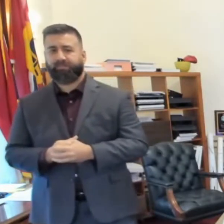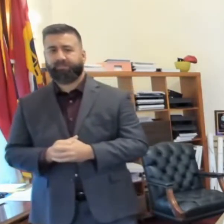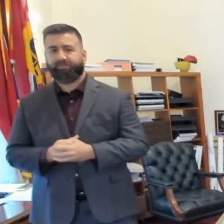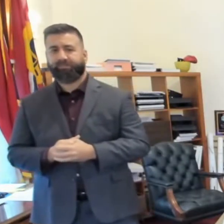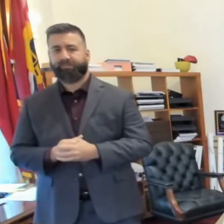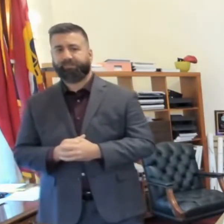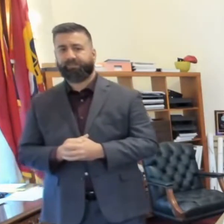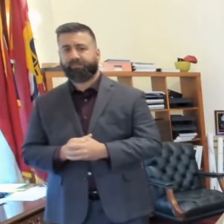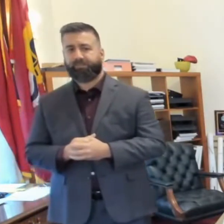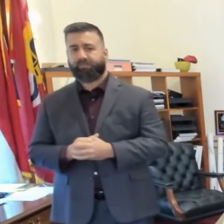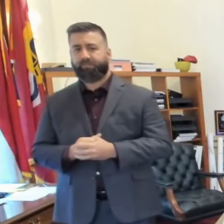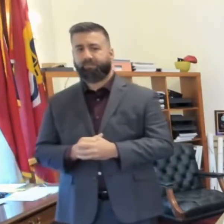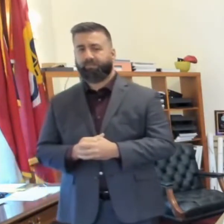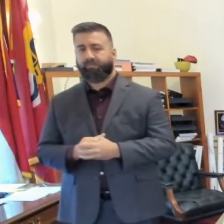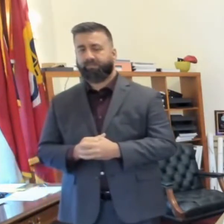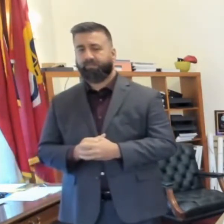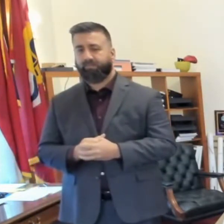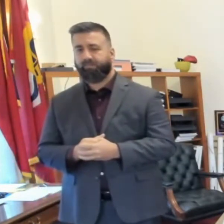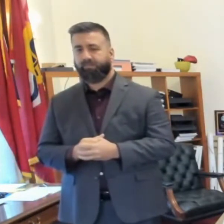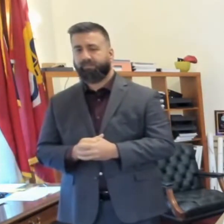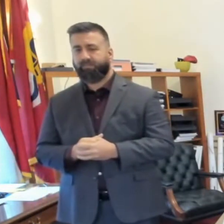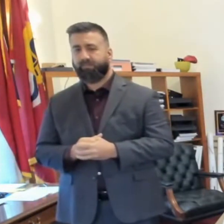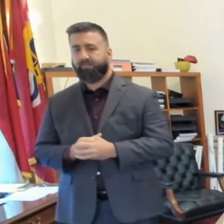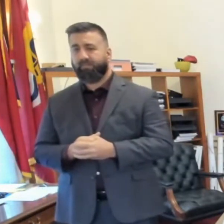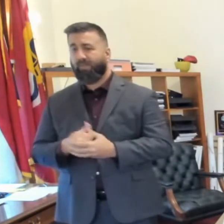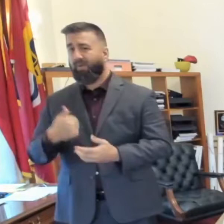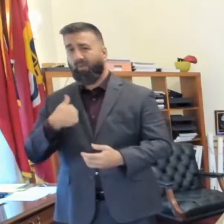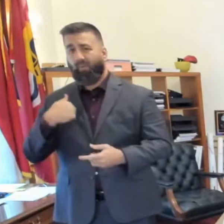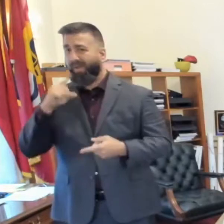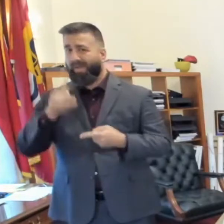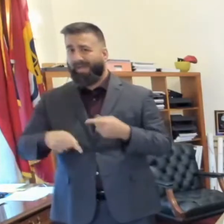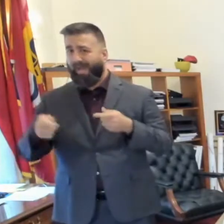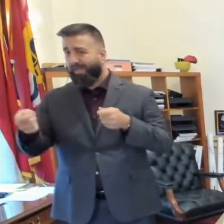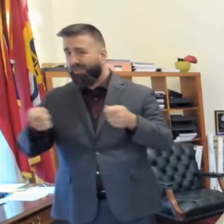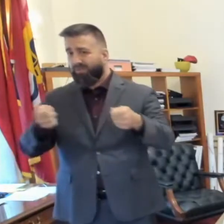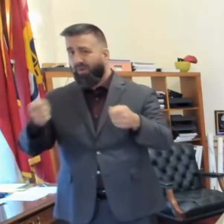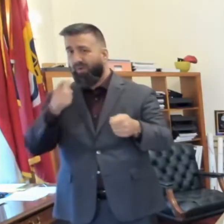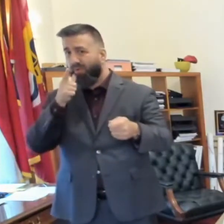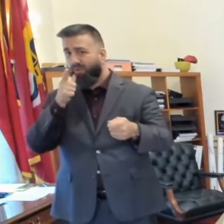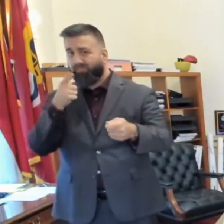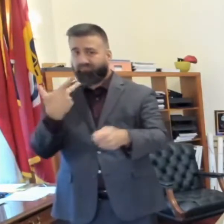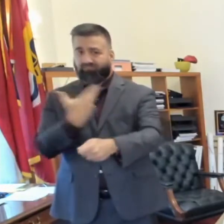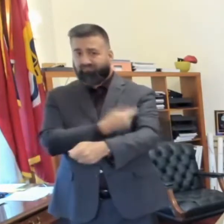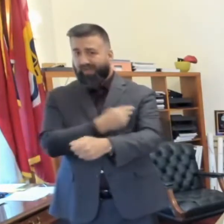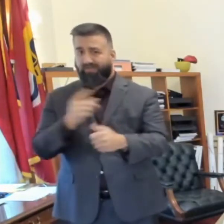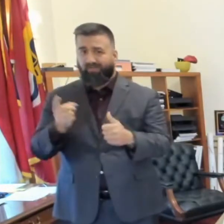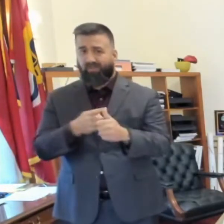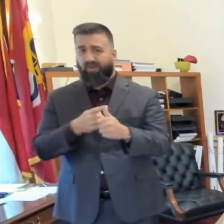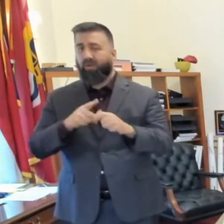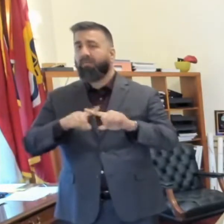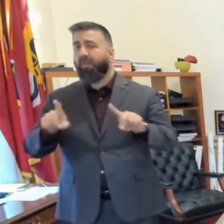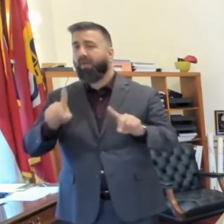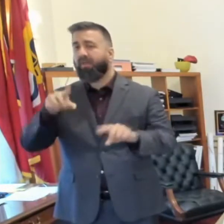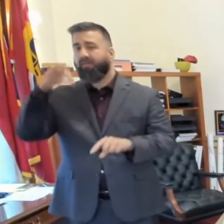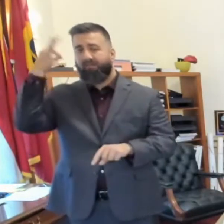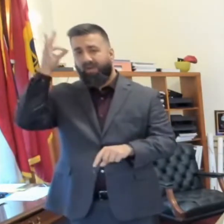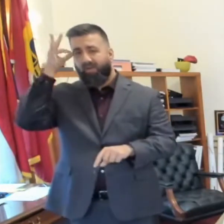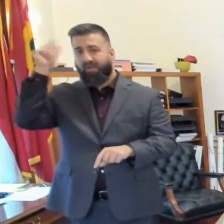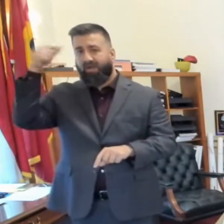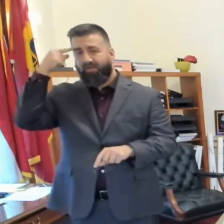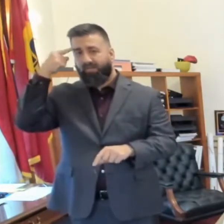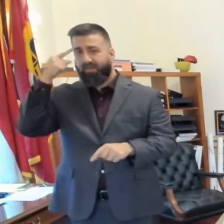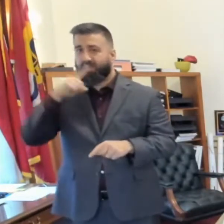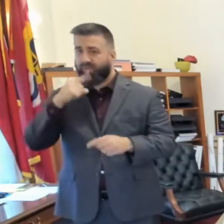receiving the vaccine is not really within our control completely, but we know that the federal government is ramping